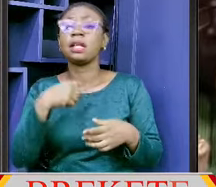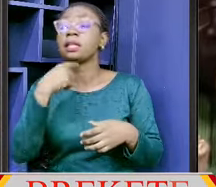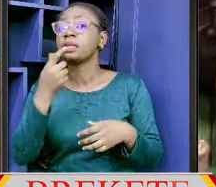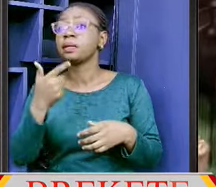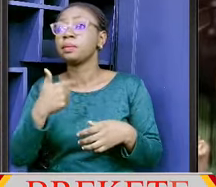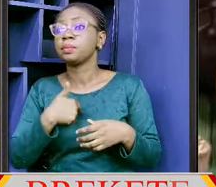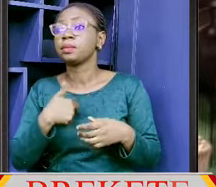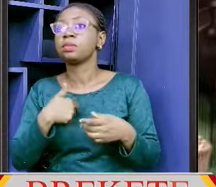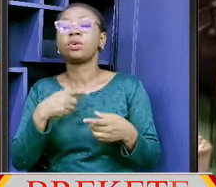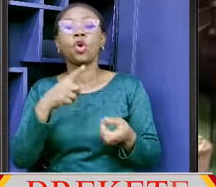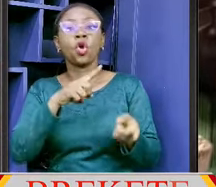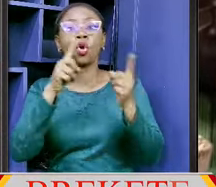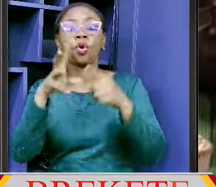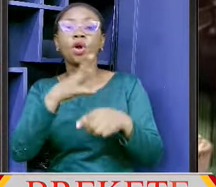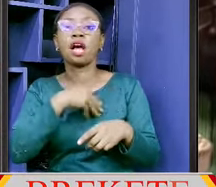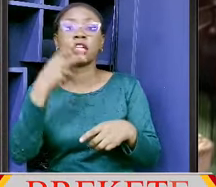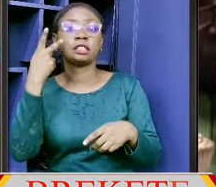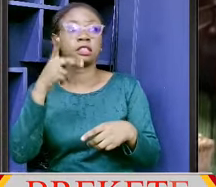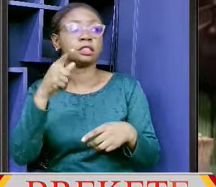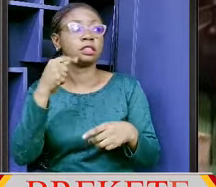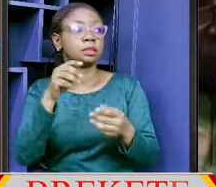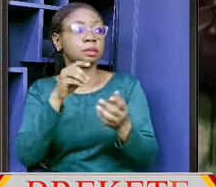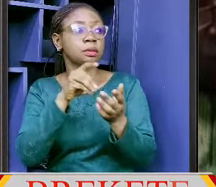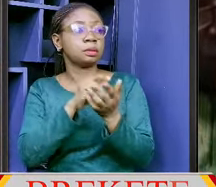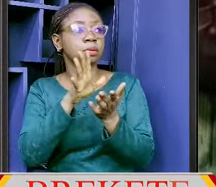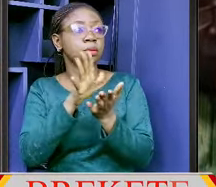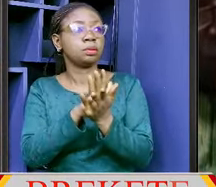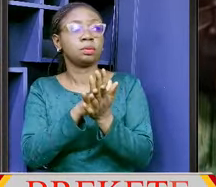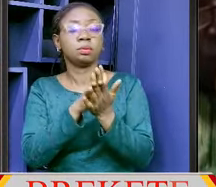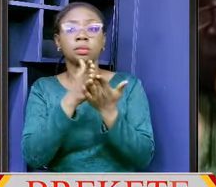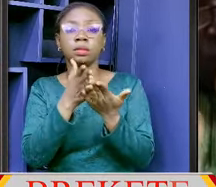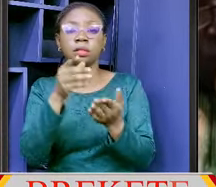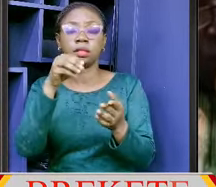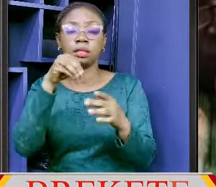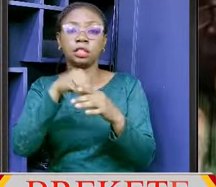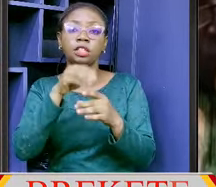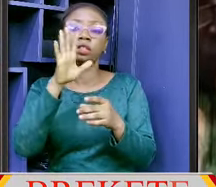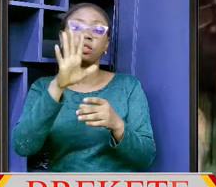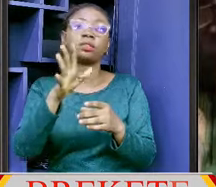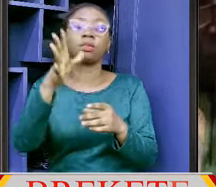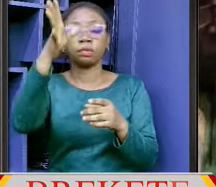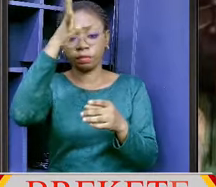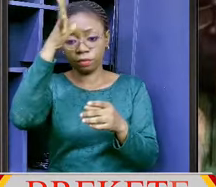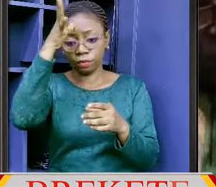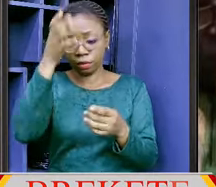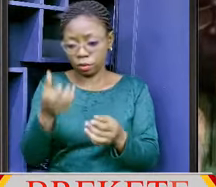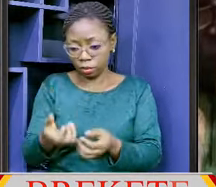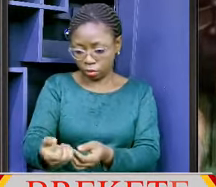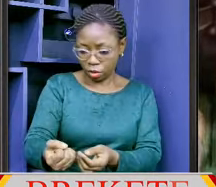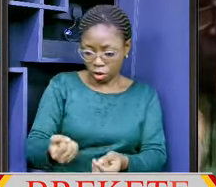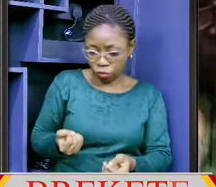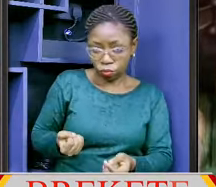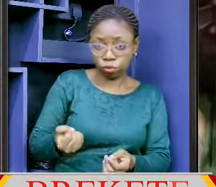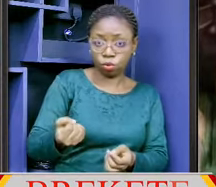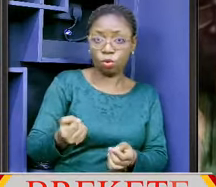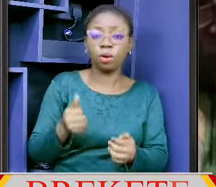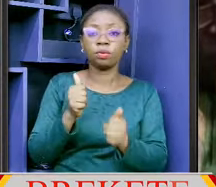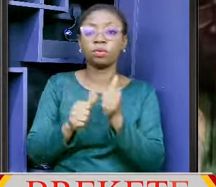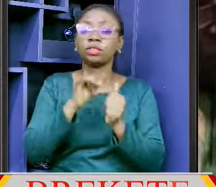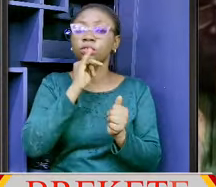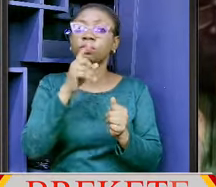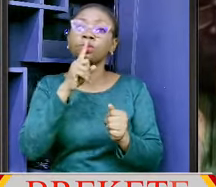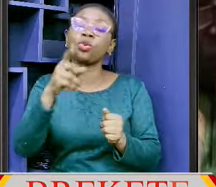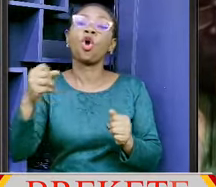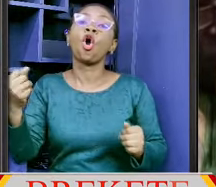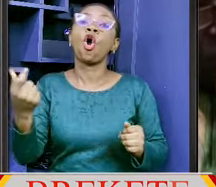and see the booklet, the hardcover in your father's cupboard, which is true. All the donation